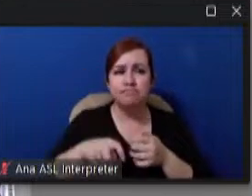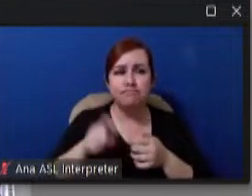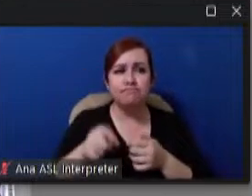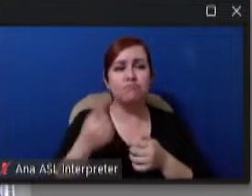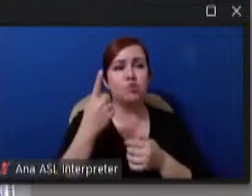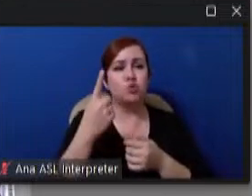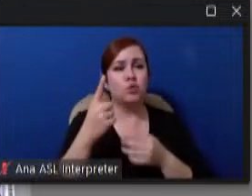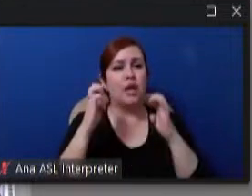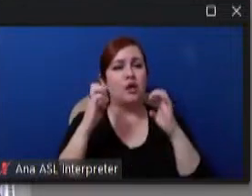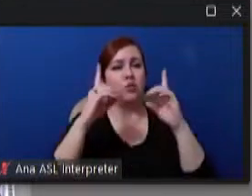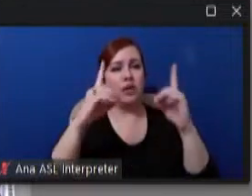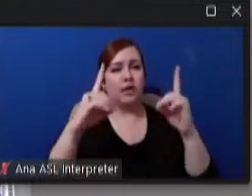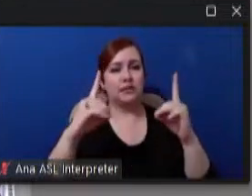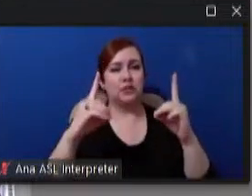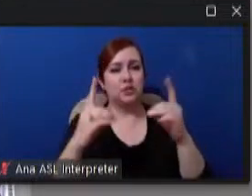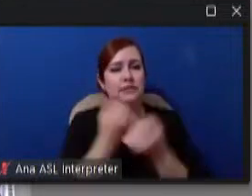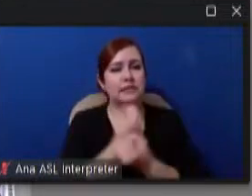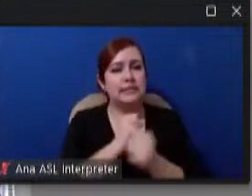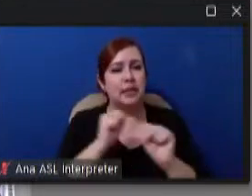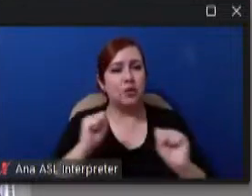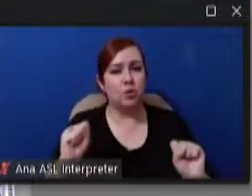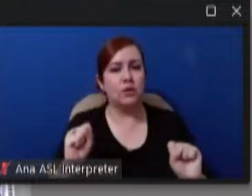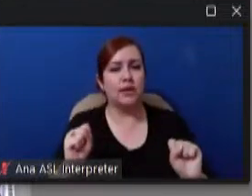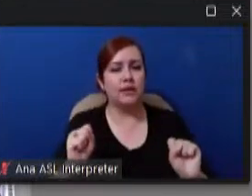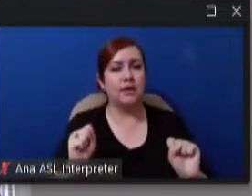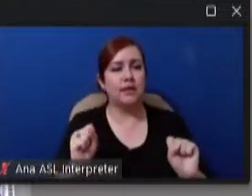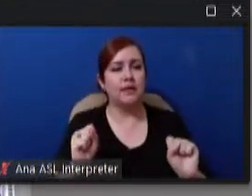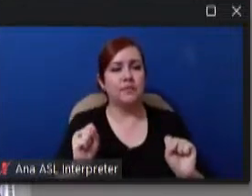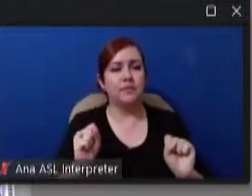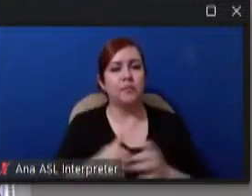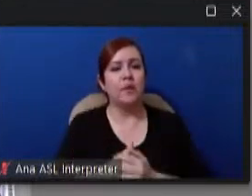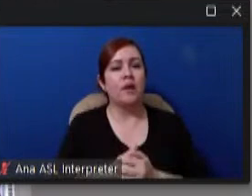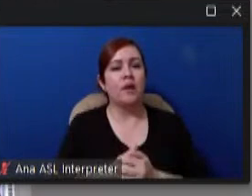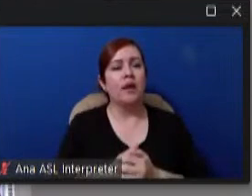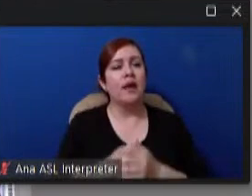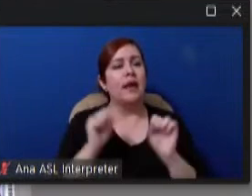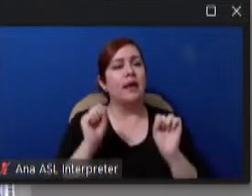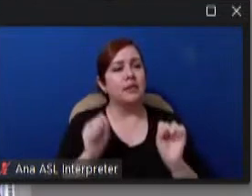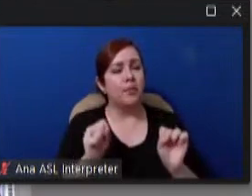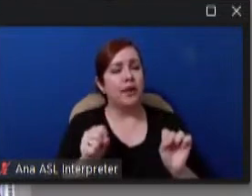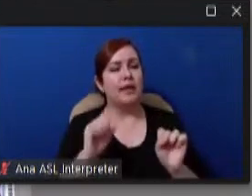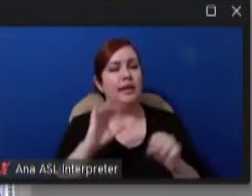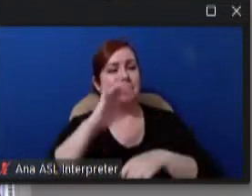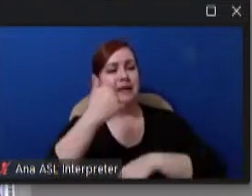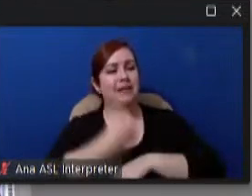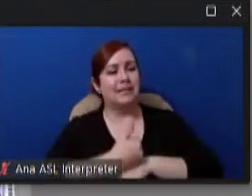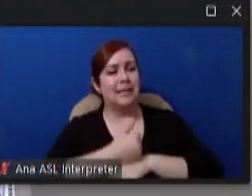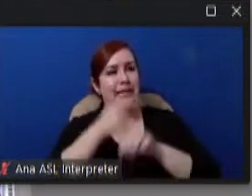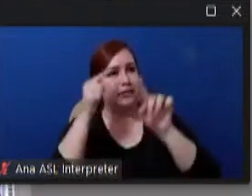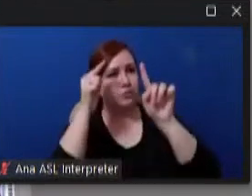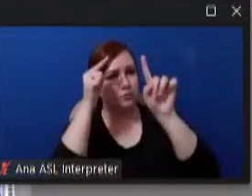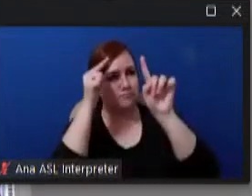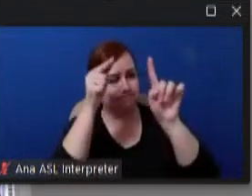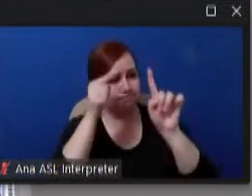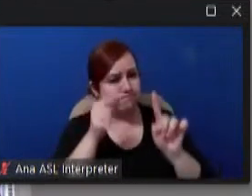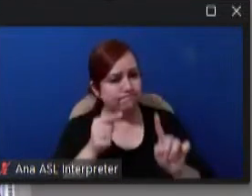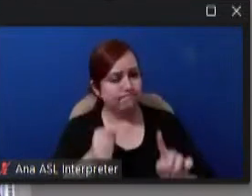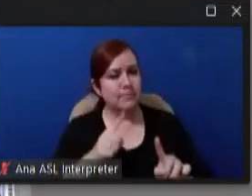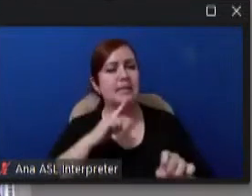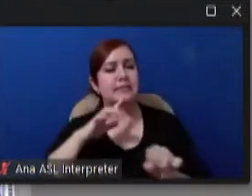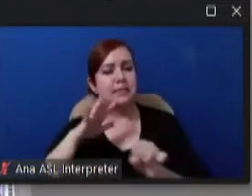and enriching education. The Convention on the Rights of Persons with Disabilities establishes the principles, and we